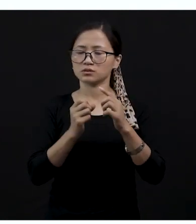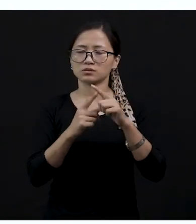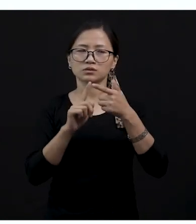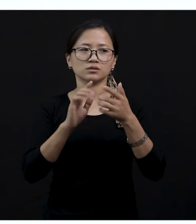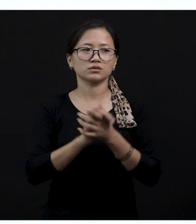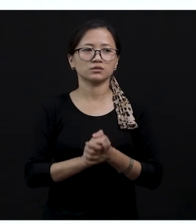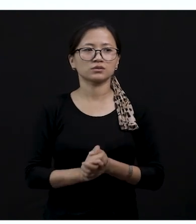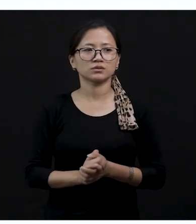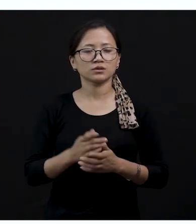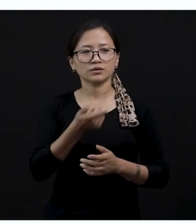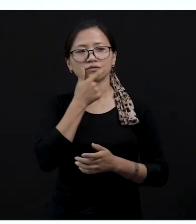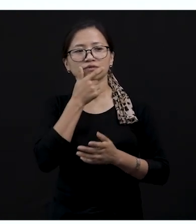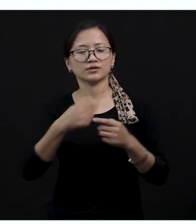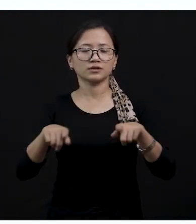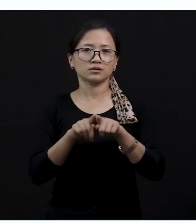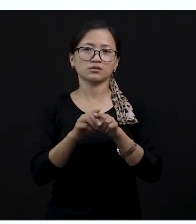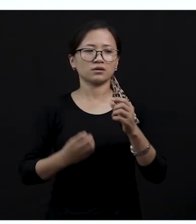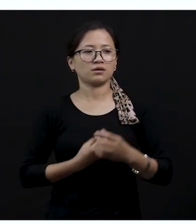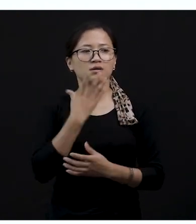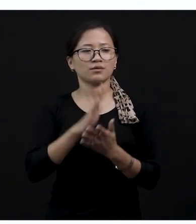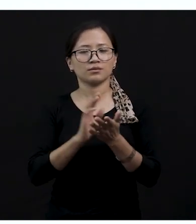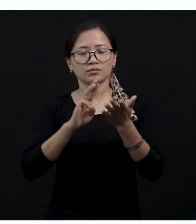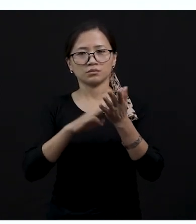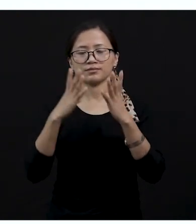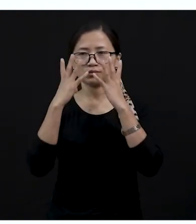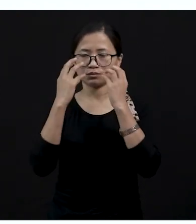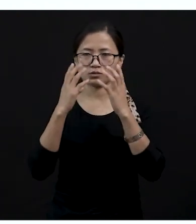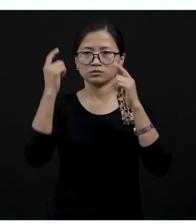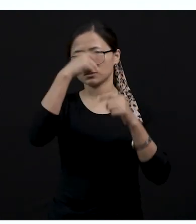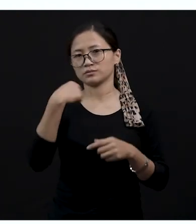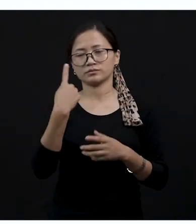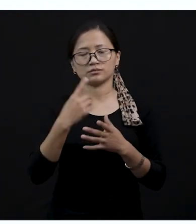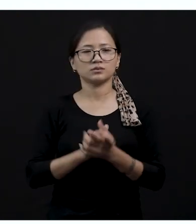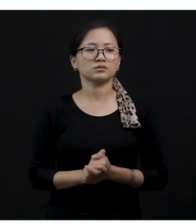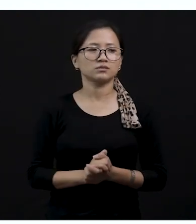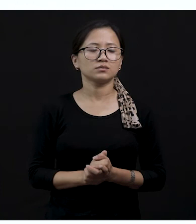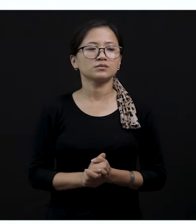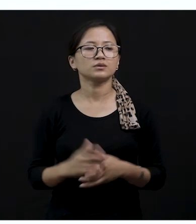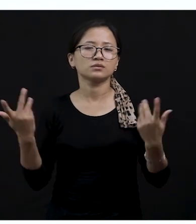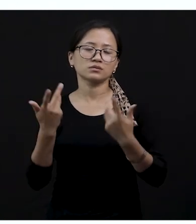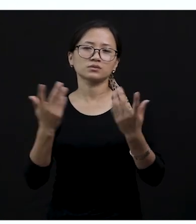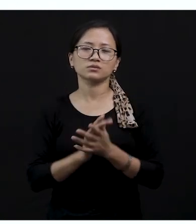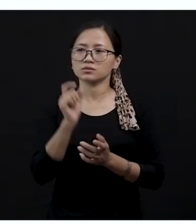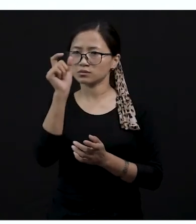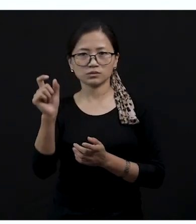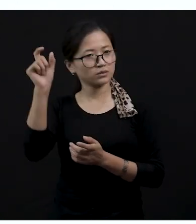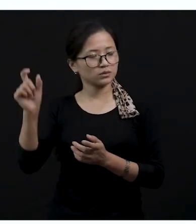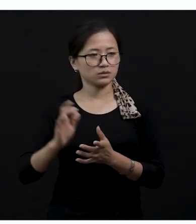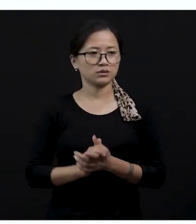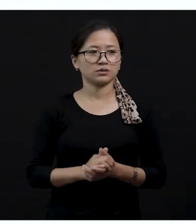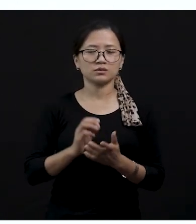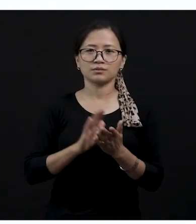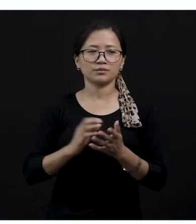some words we have come across in the poem that indicate a happy mood, right? So what are those words? Let's try to find